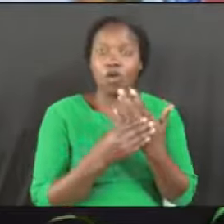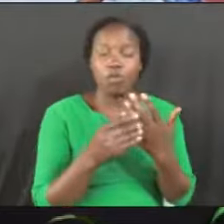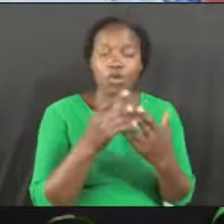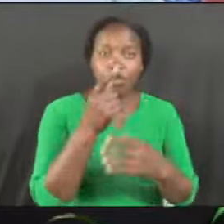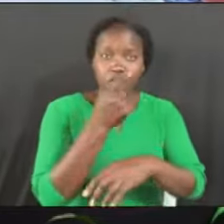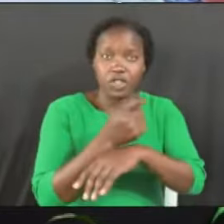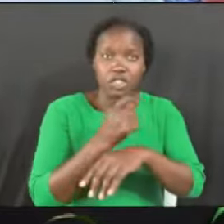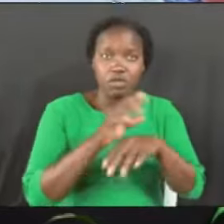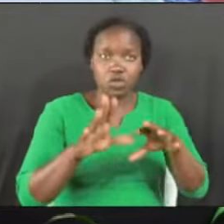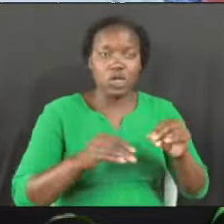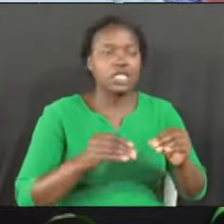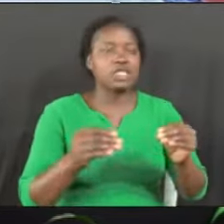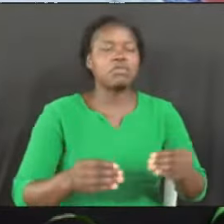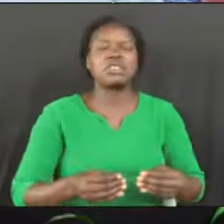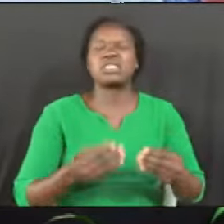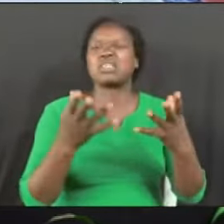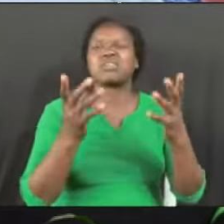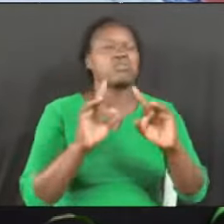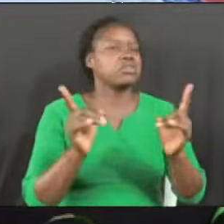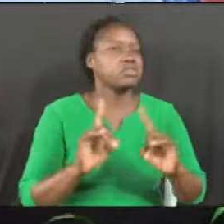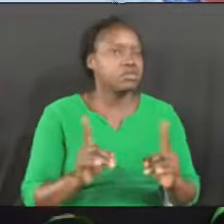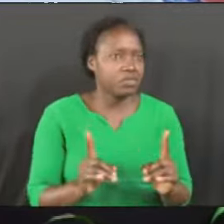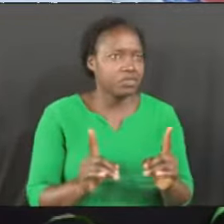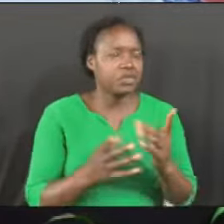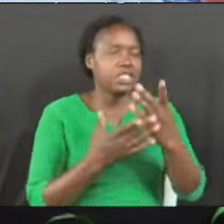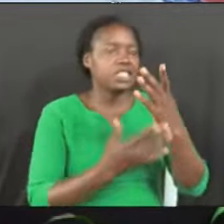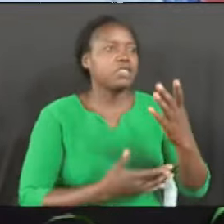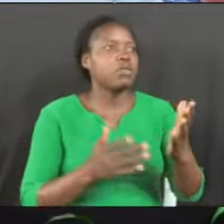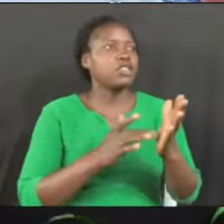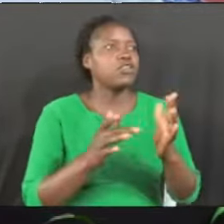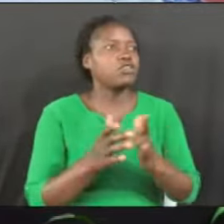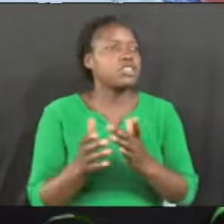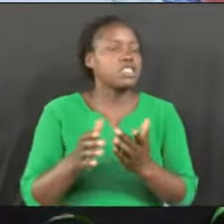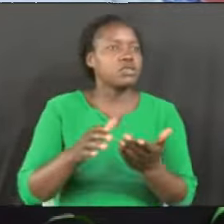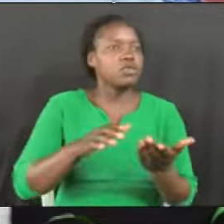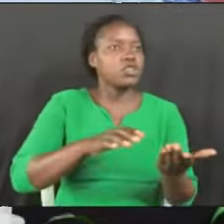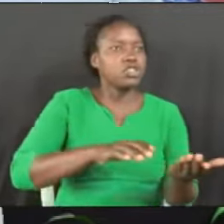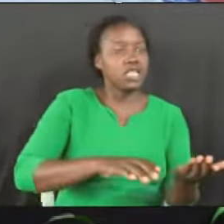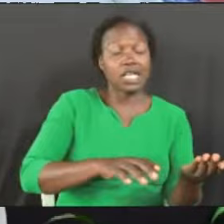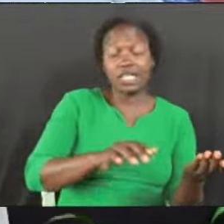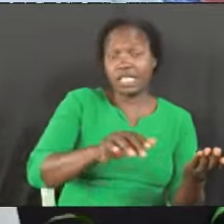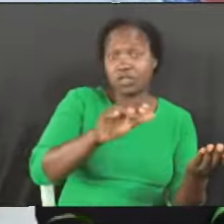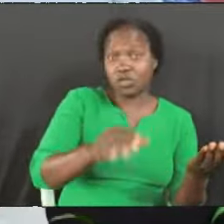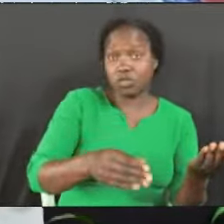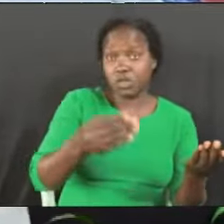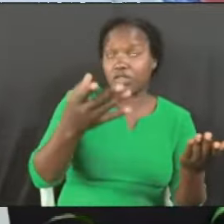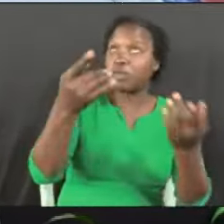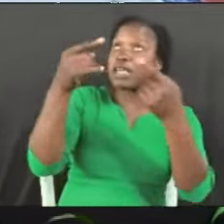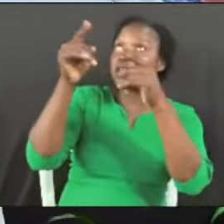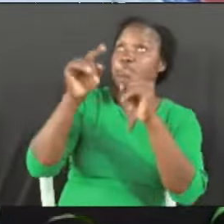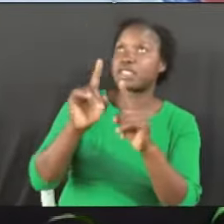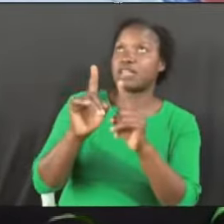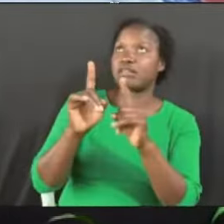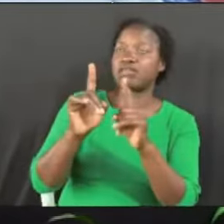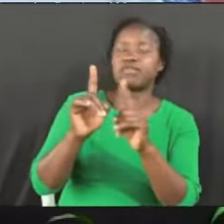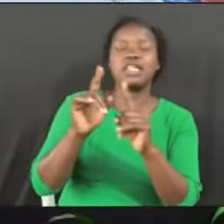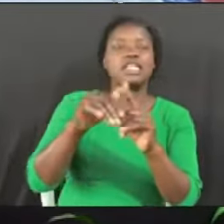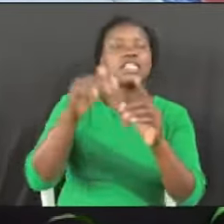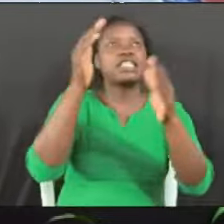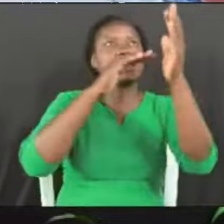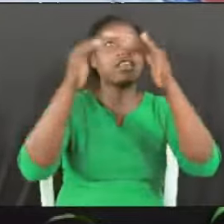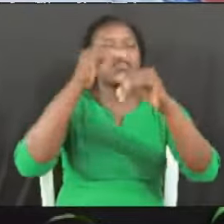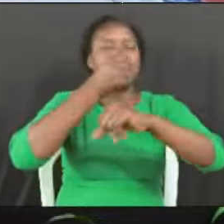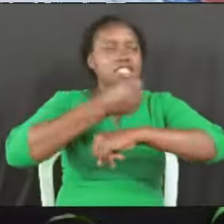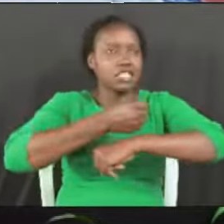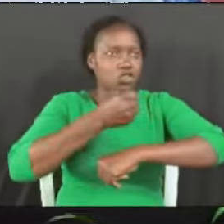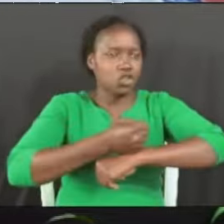accept sacrifices. The blood of Jesus is shed, which is to be offered by himself in the heavenly